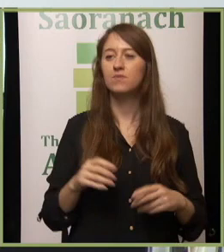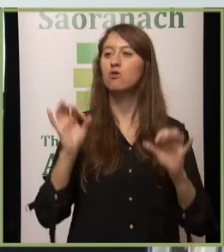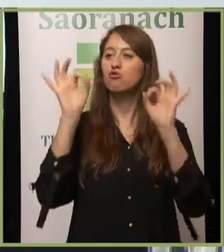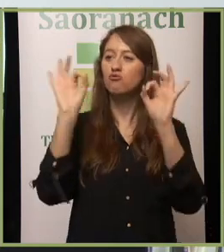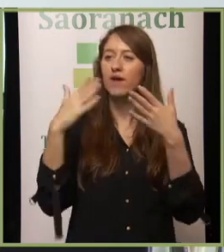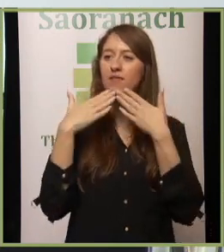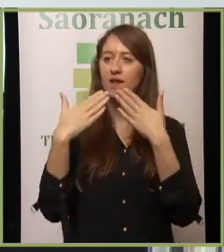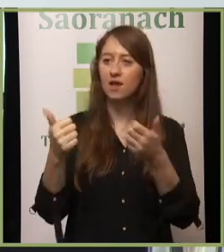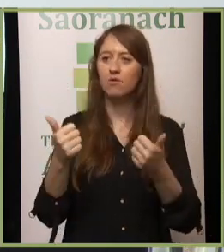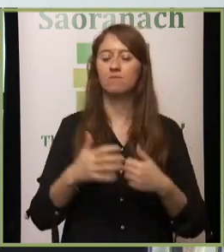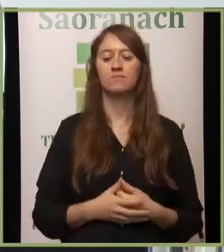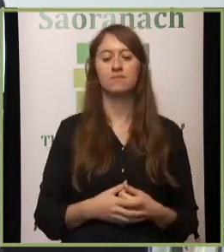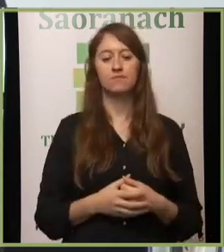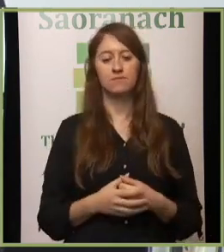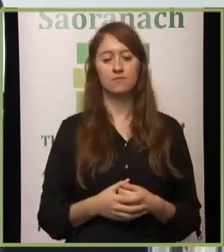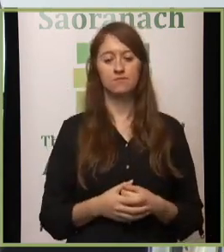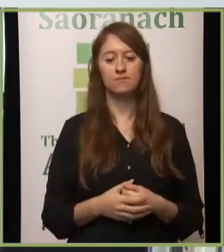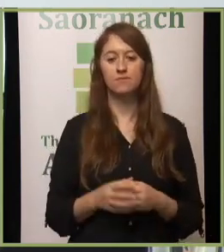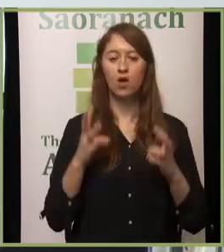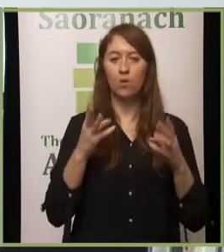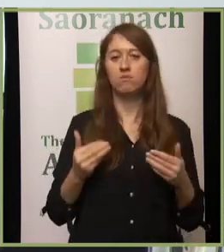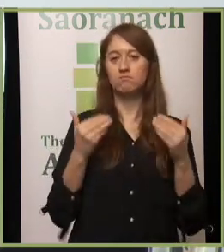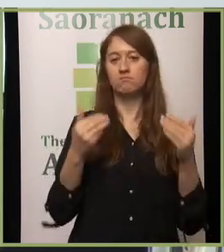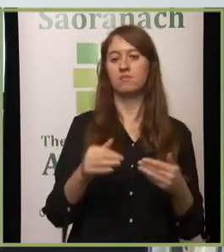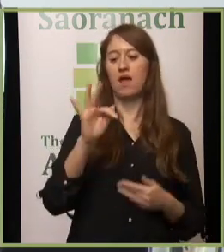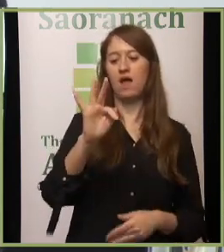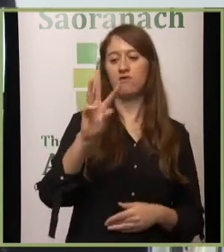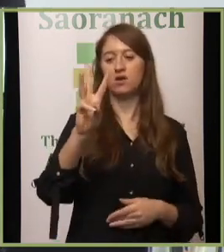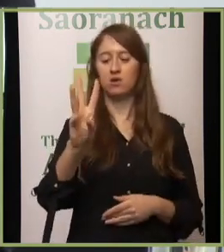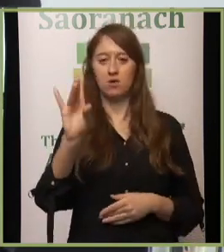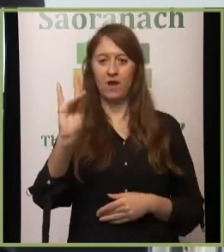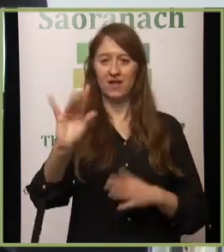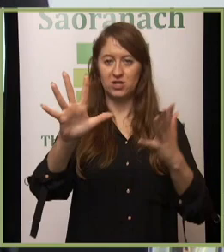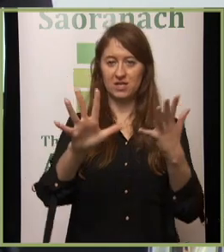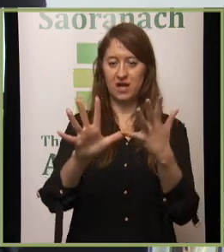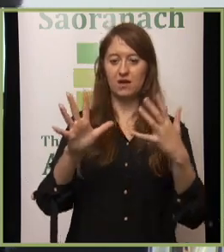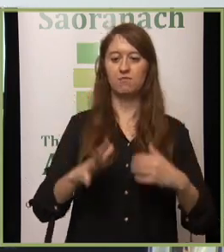you, everybody. So we move on then to FWH 10.